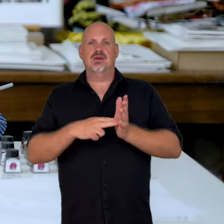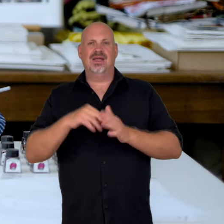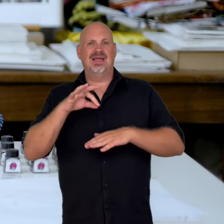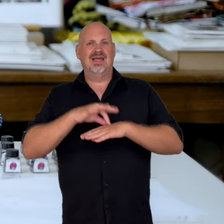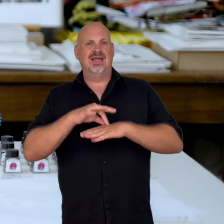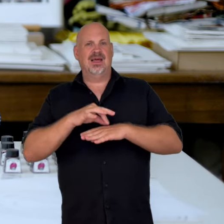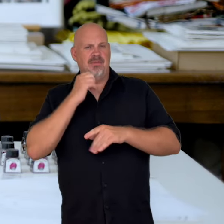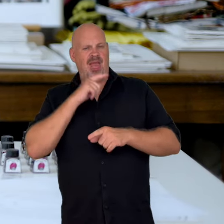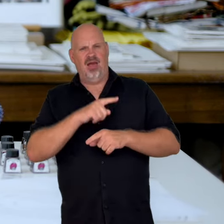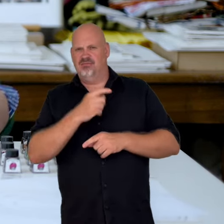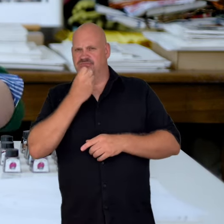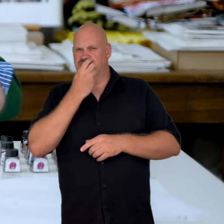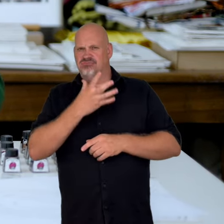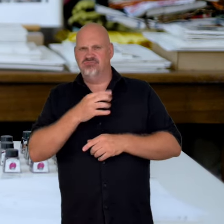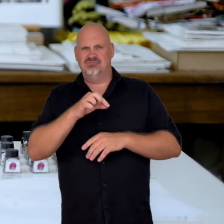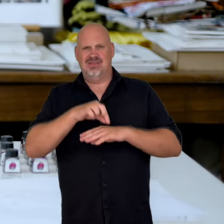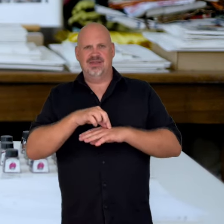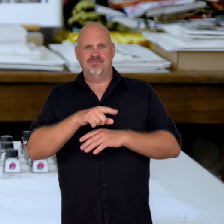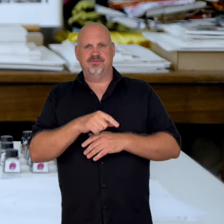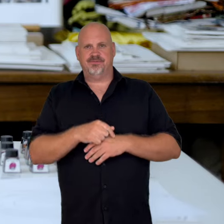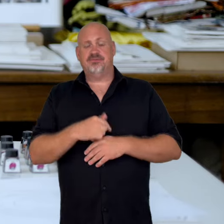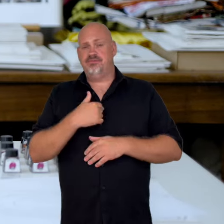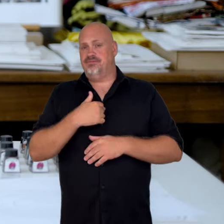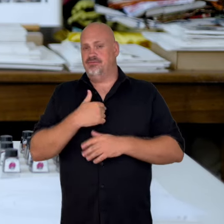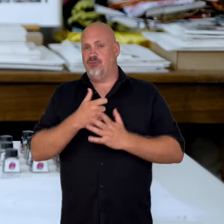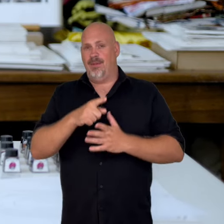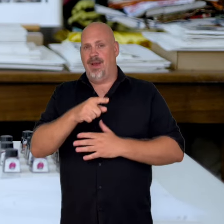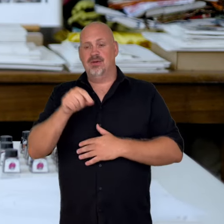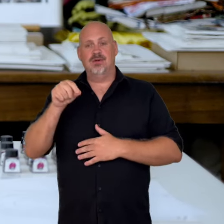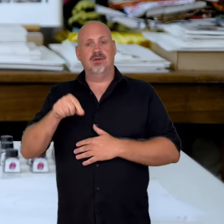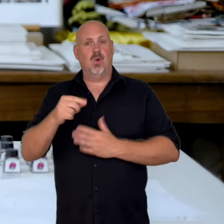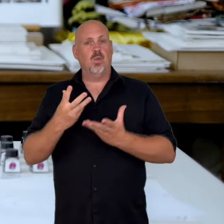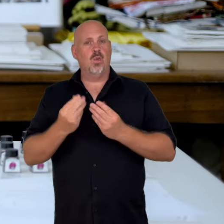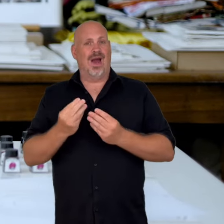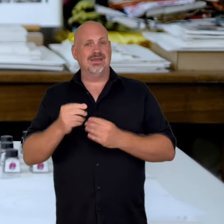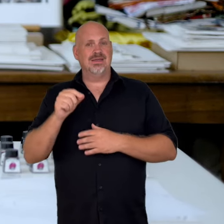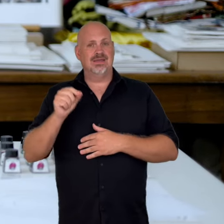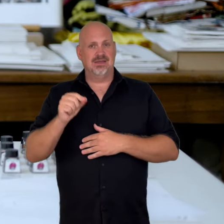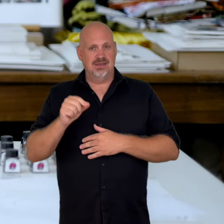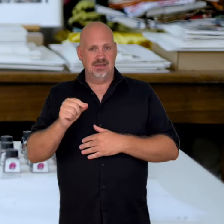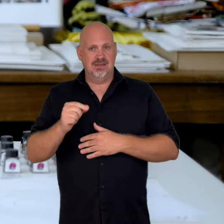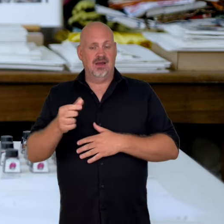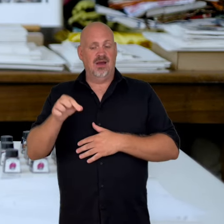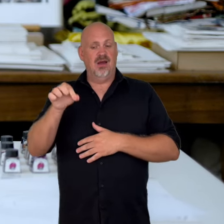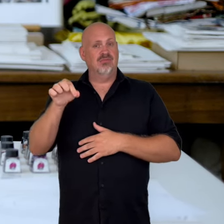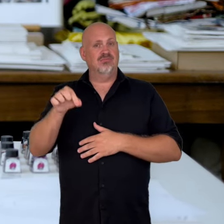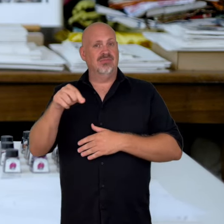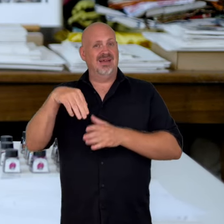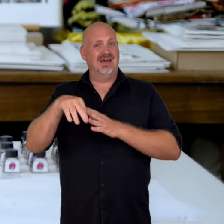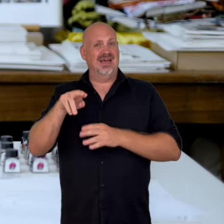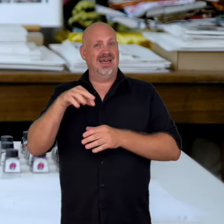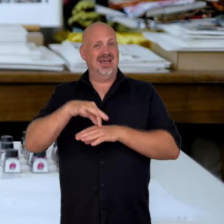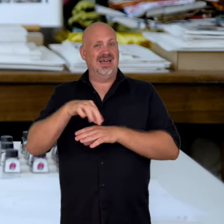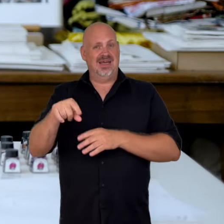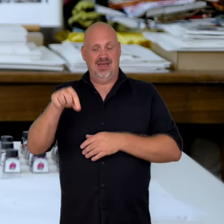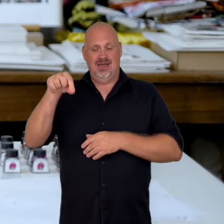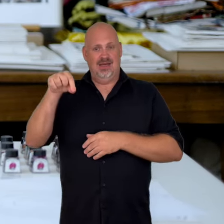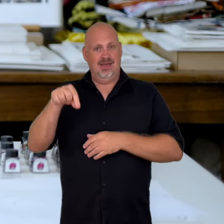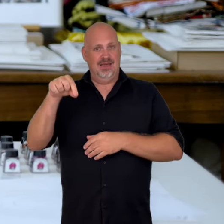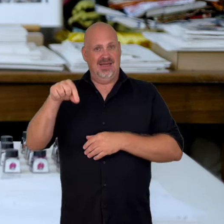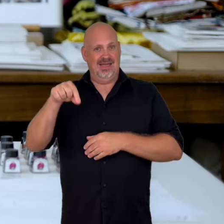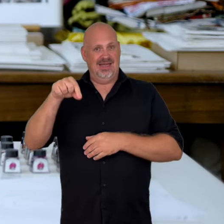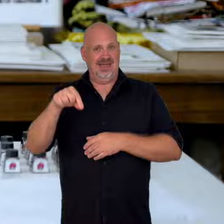some inks over it. So a next step would be to get something like this Winsor & Newton black ink, which I use all the time. It's a